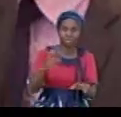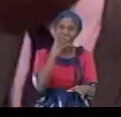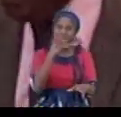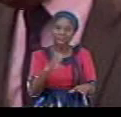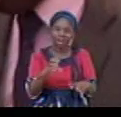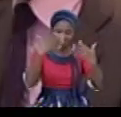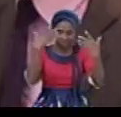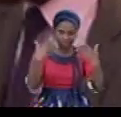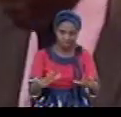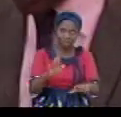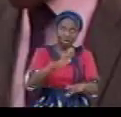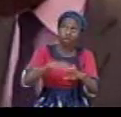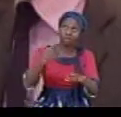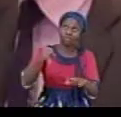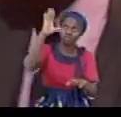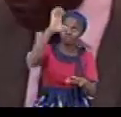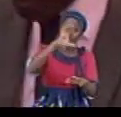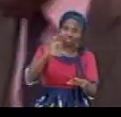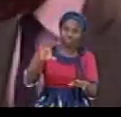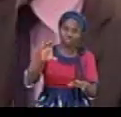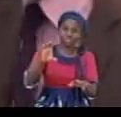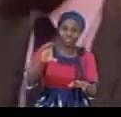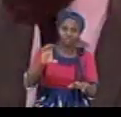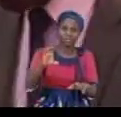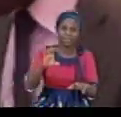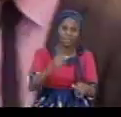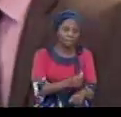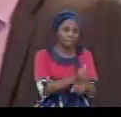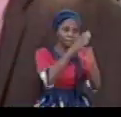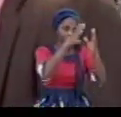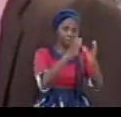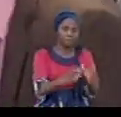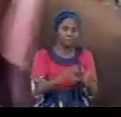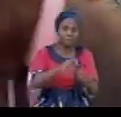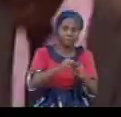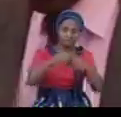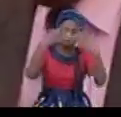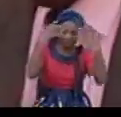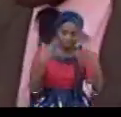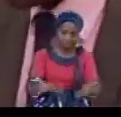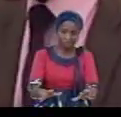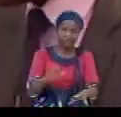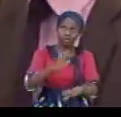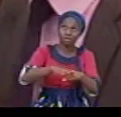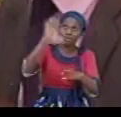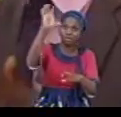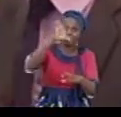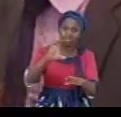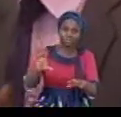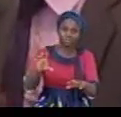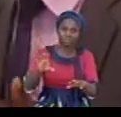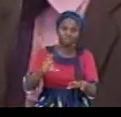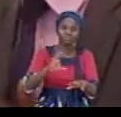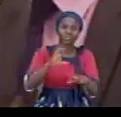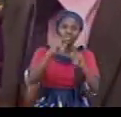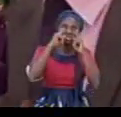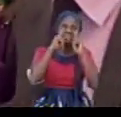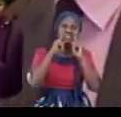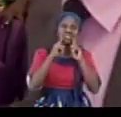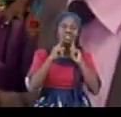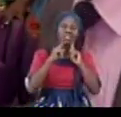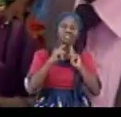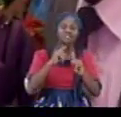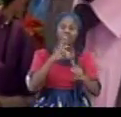the cross of Calvary. Mountains finished on the cross of Calvary. All the tears are